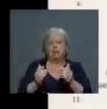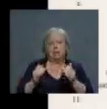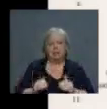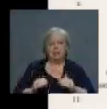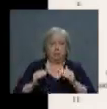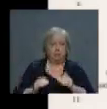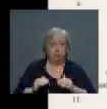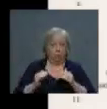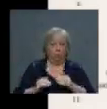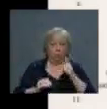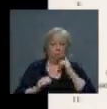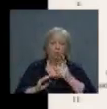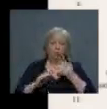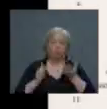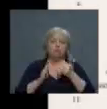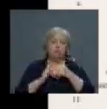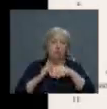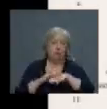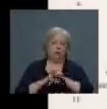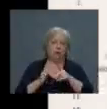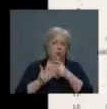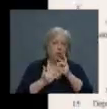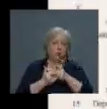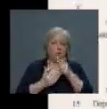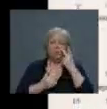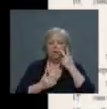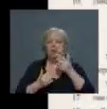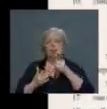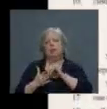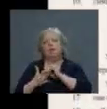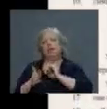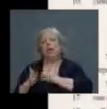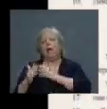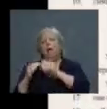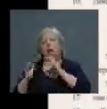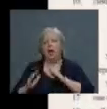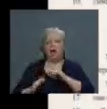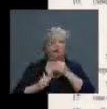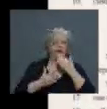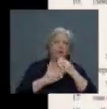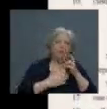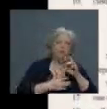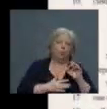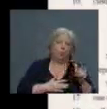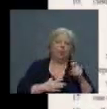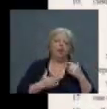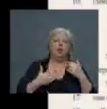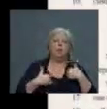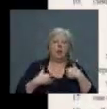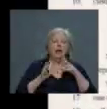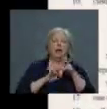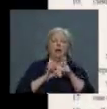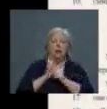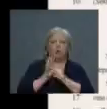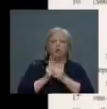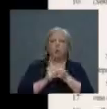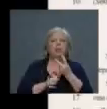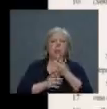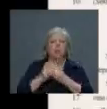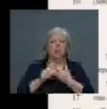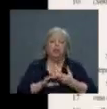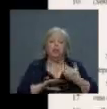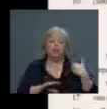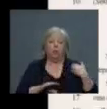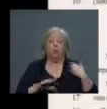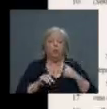bit further for our reentry programs, you'll see that Our House and Goodwill are there. We have had contracts with them in the past, but